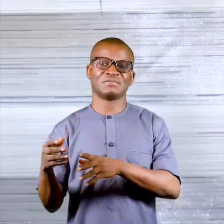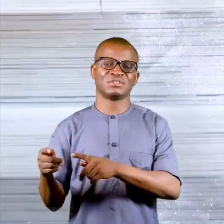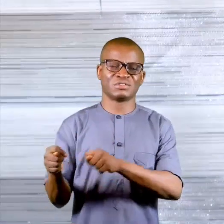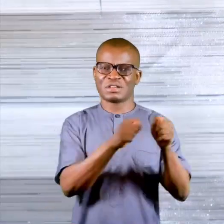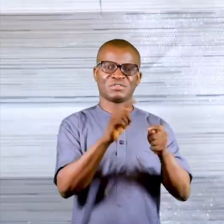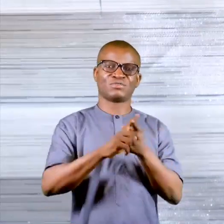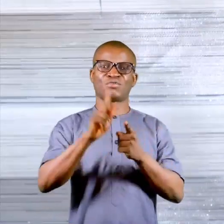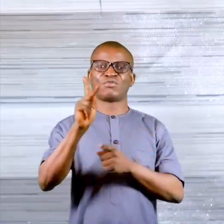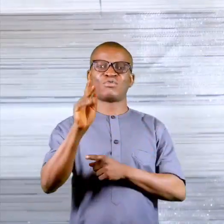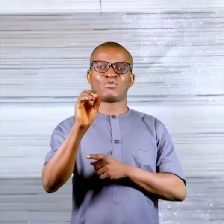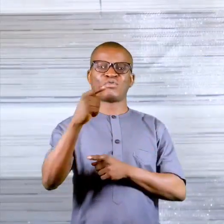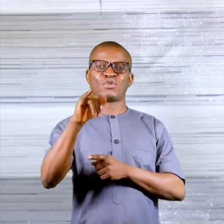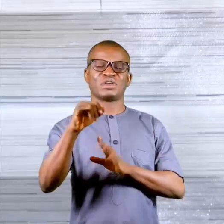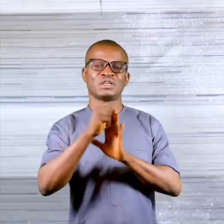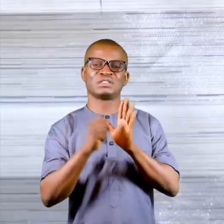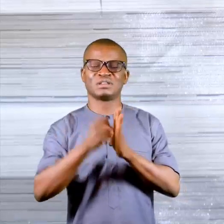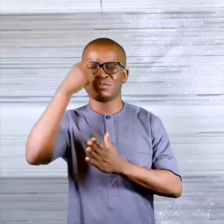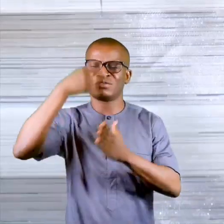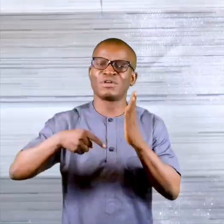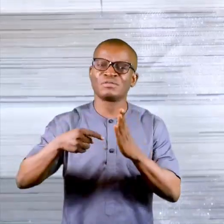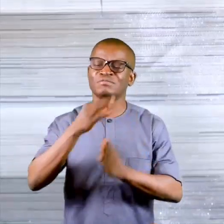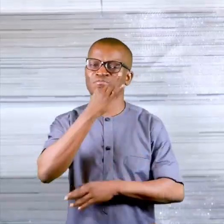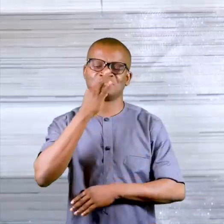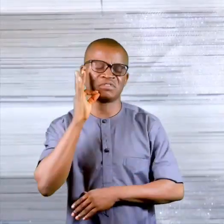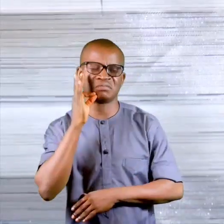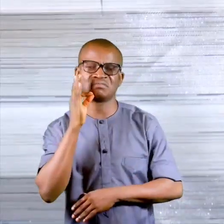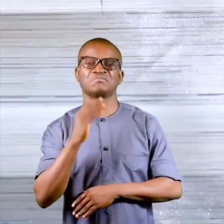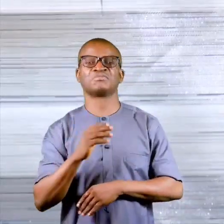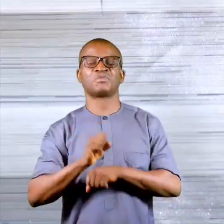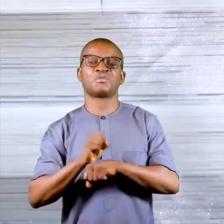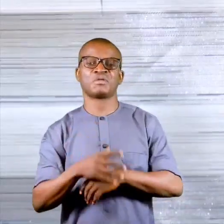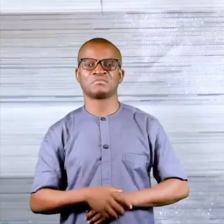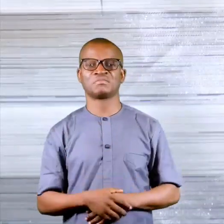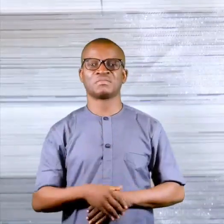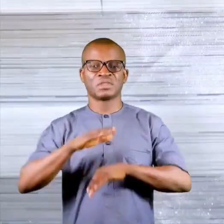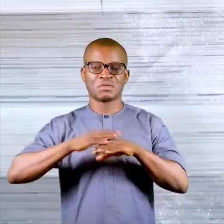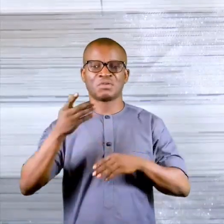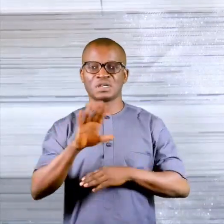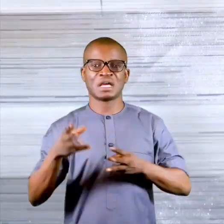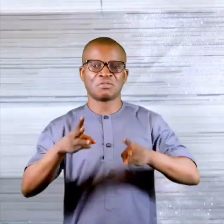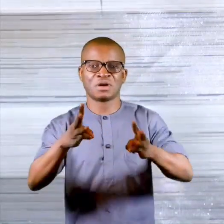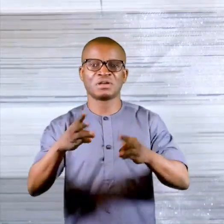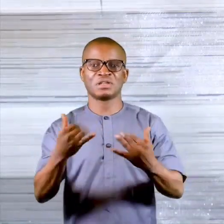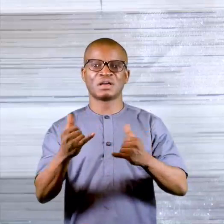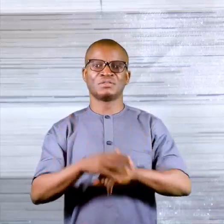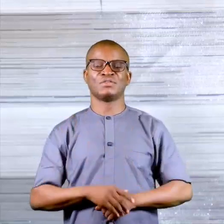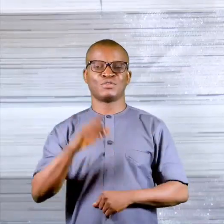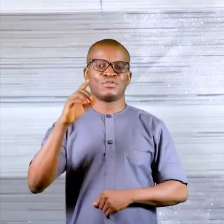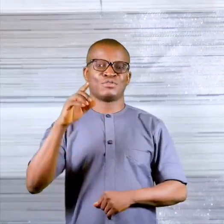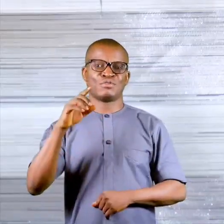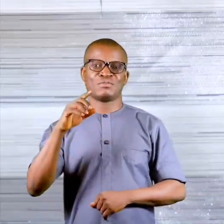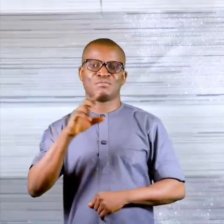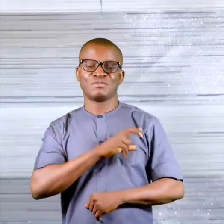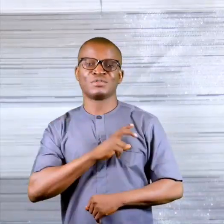Kogi State for farming. So on their way, the law enforcement agency were the one